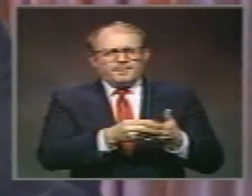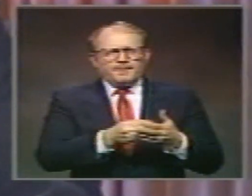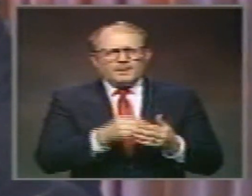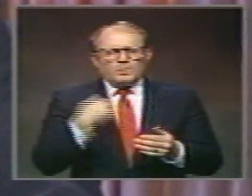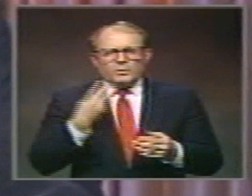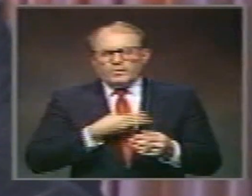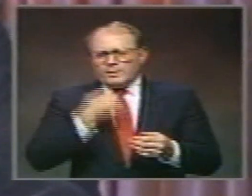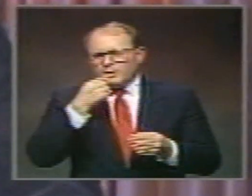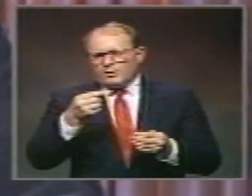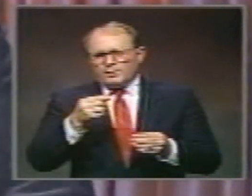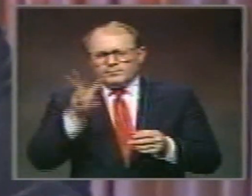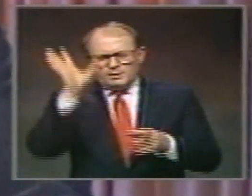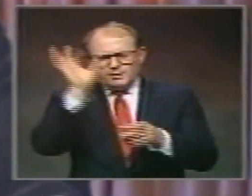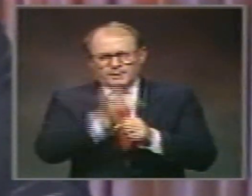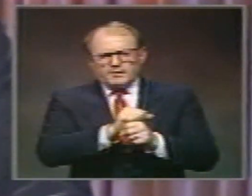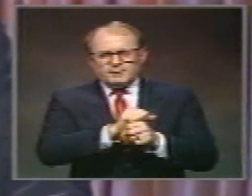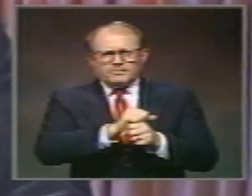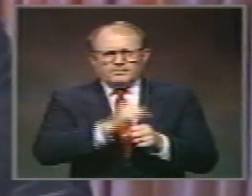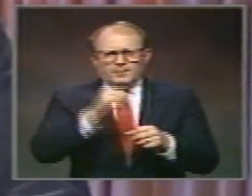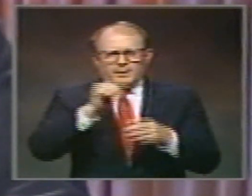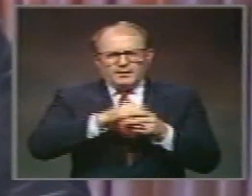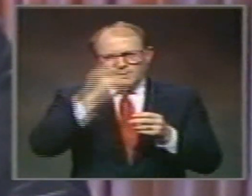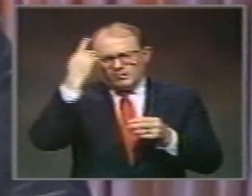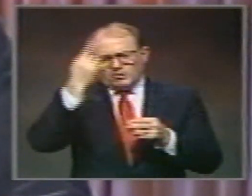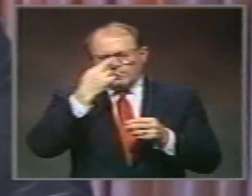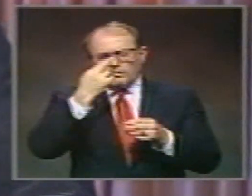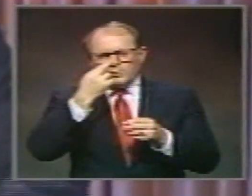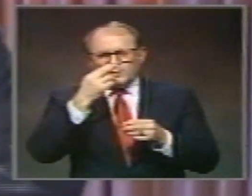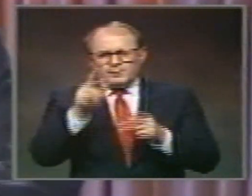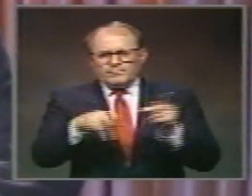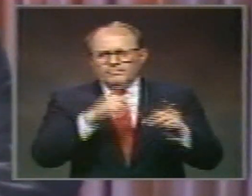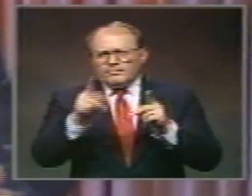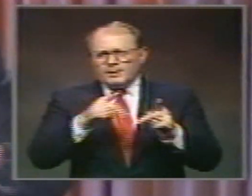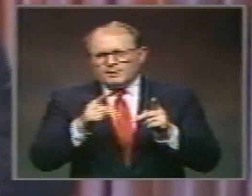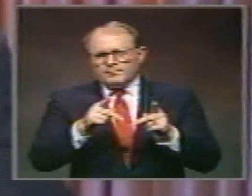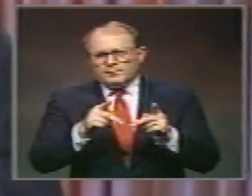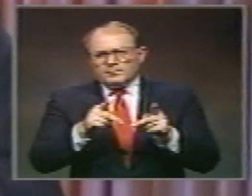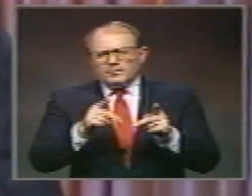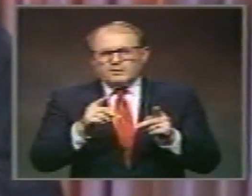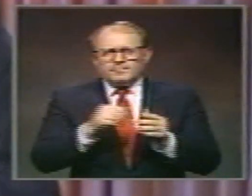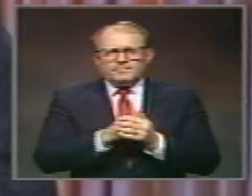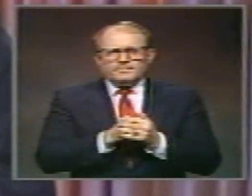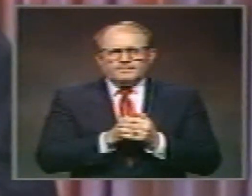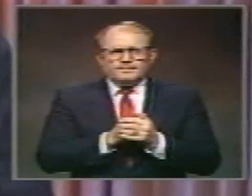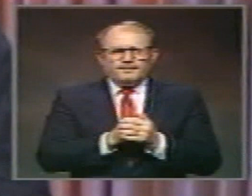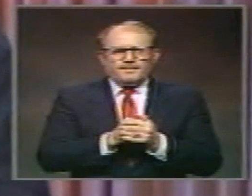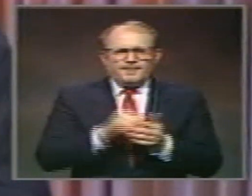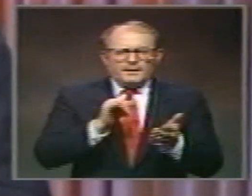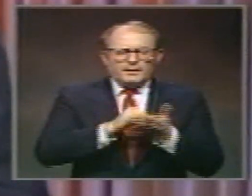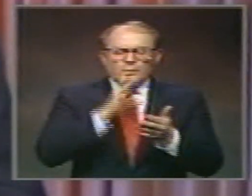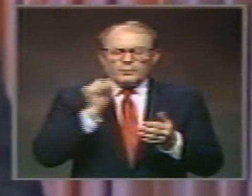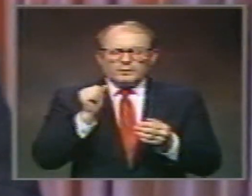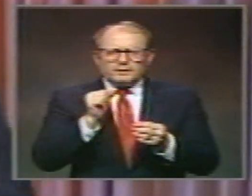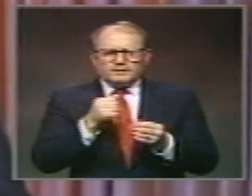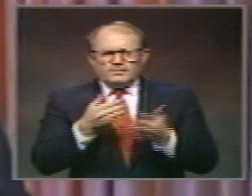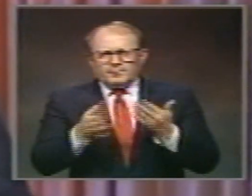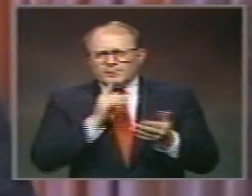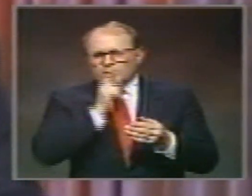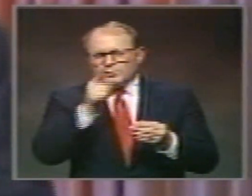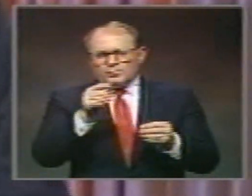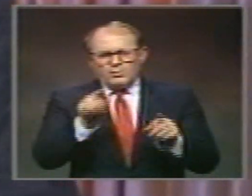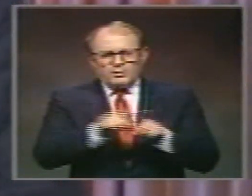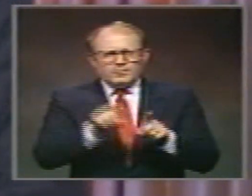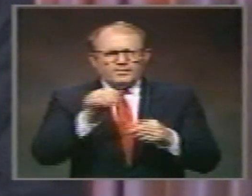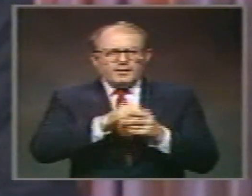We're told it was customary among the ancient Romans and Syrophoenicians, and because of the Savior's mention of it here, it was probably true among the Jews